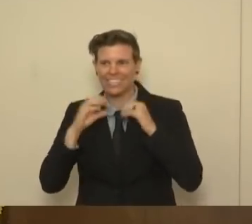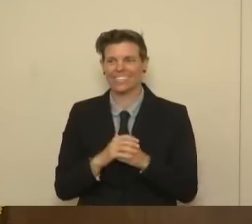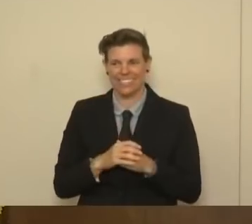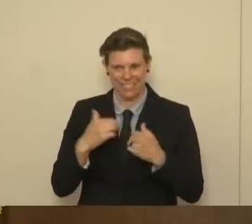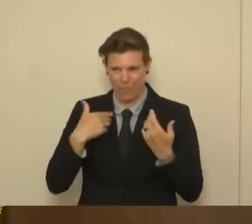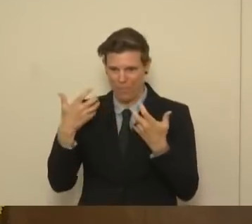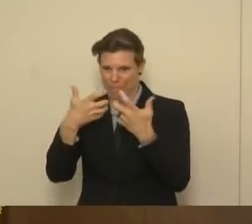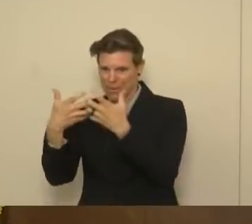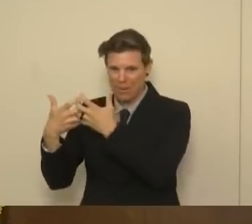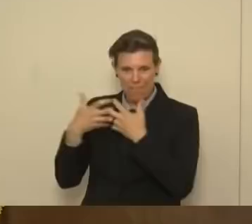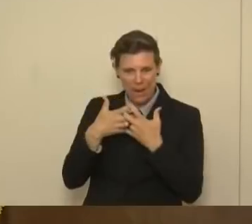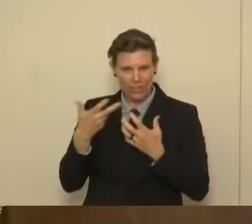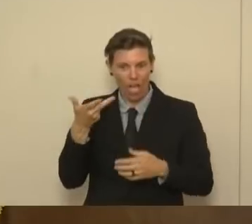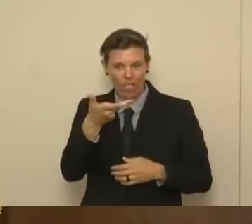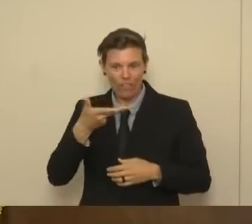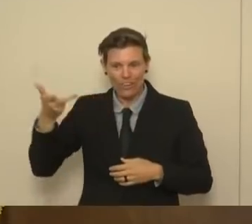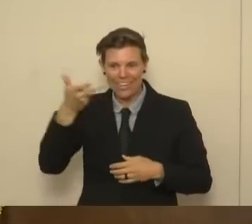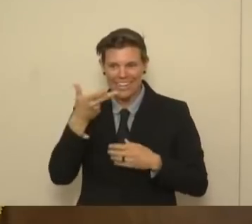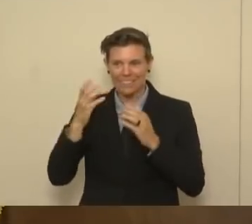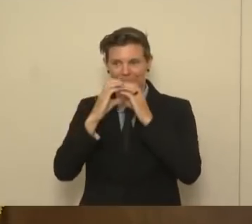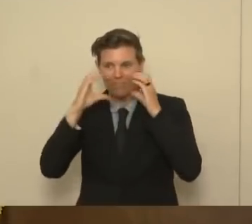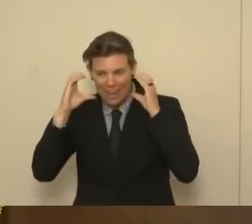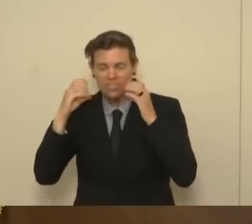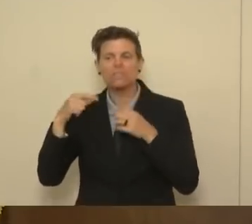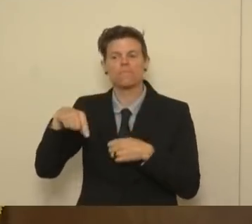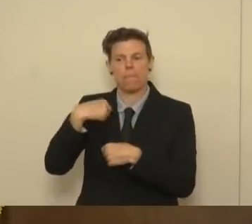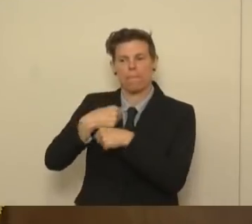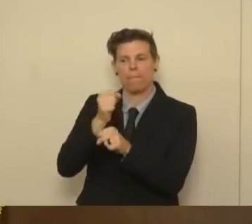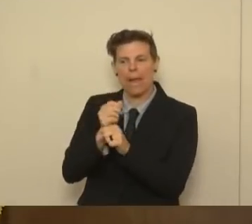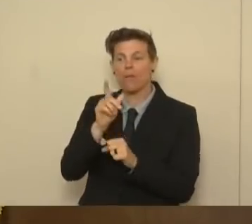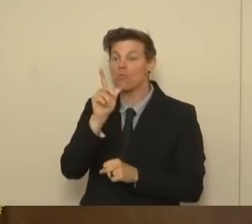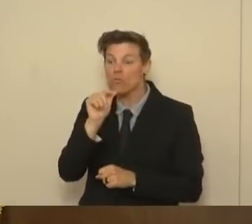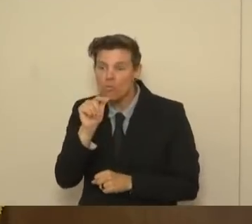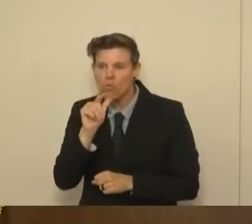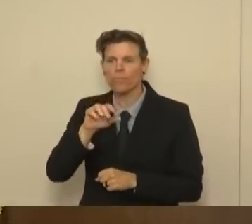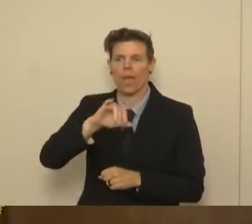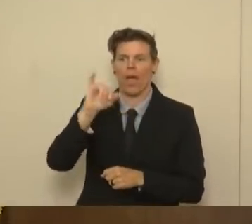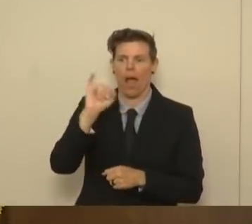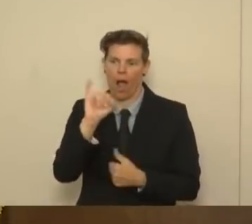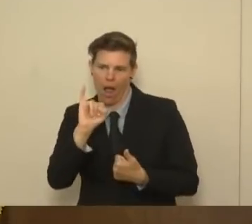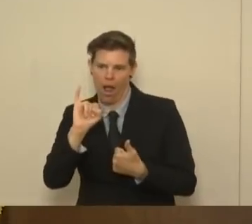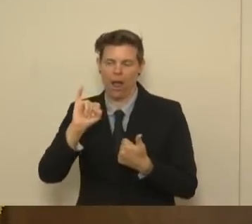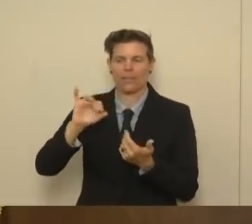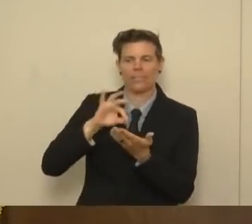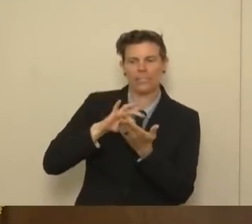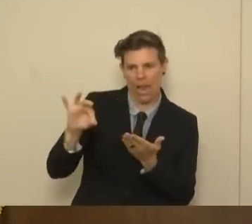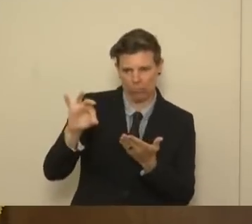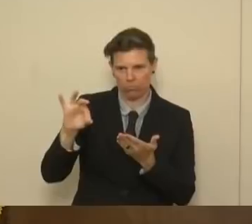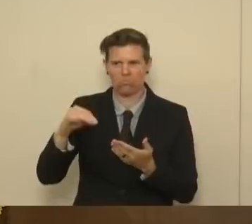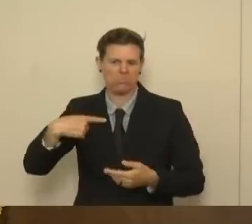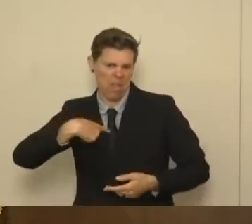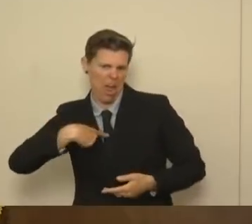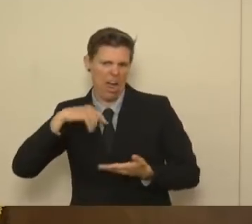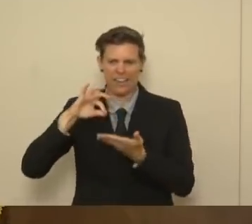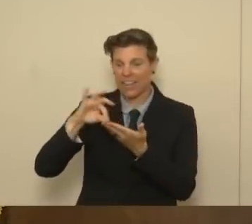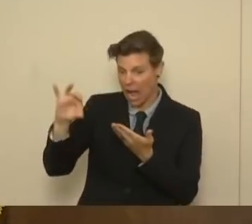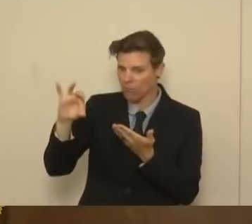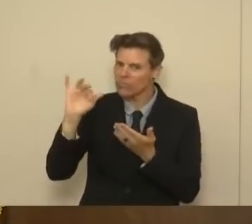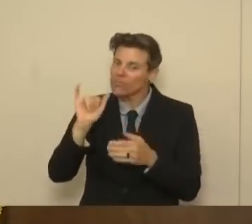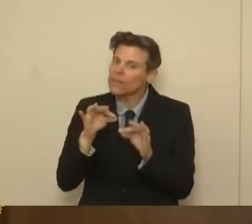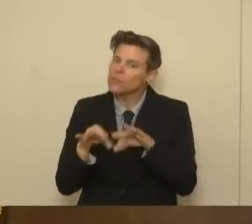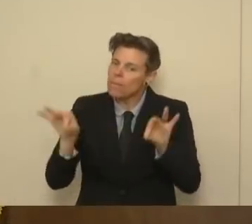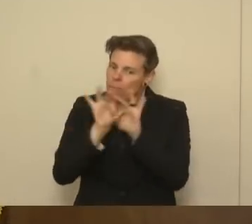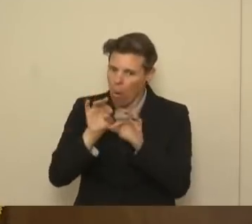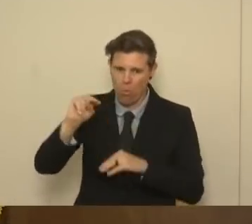are produced and provided by iCount New Mexico. You should expect to see our census workers wearing these when they're